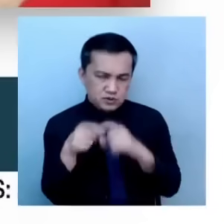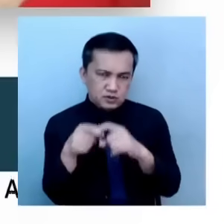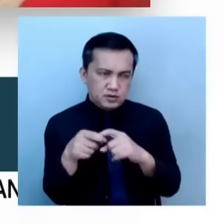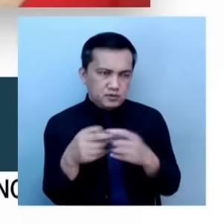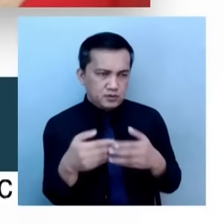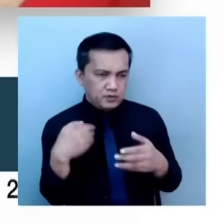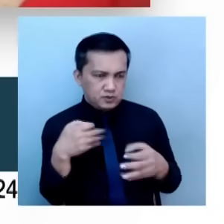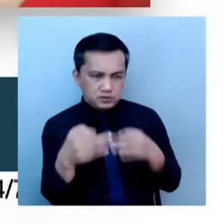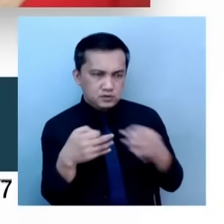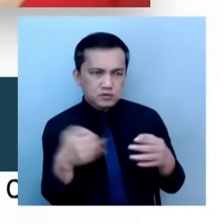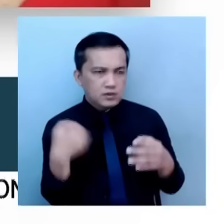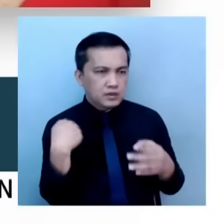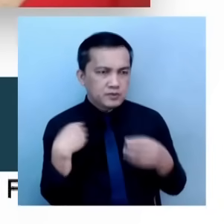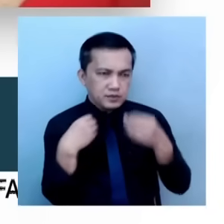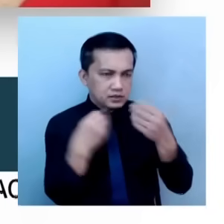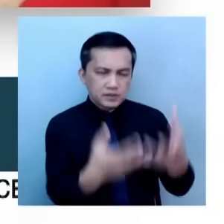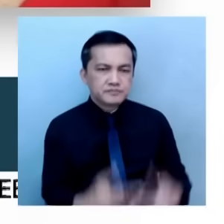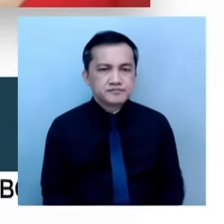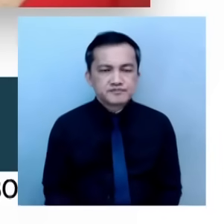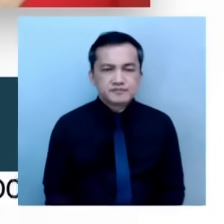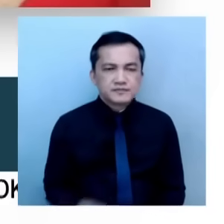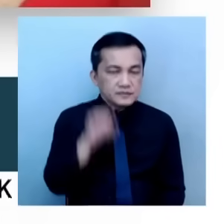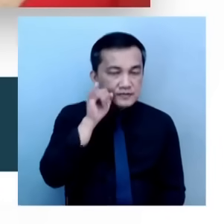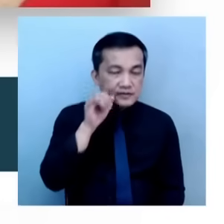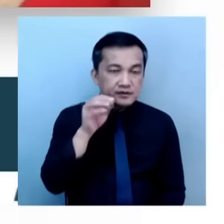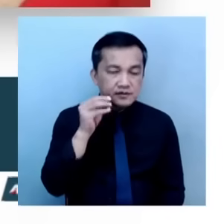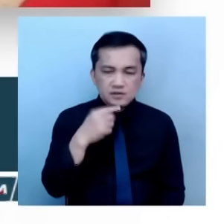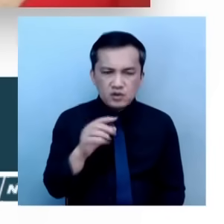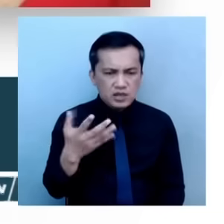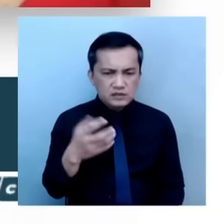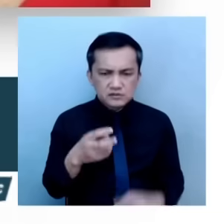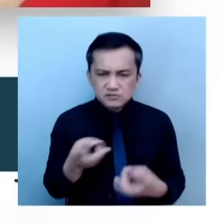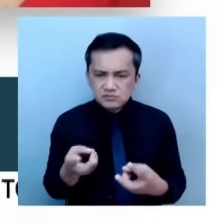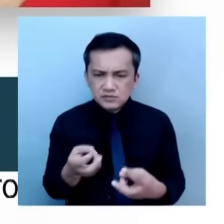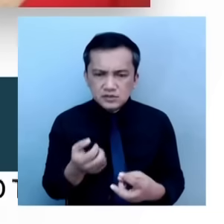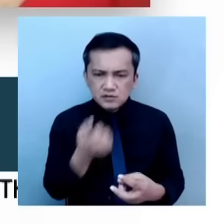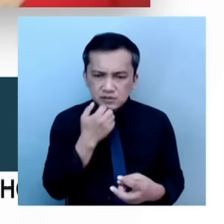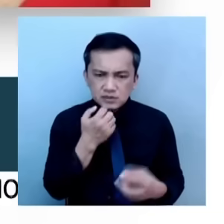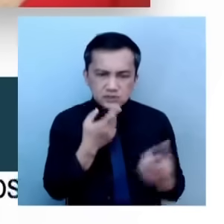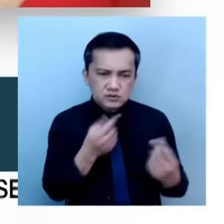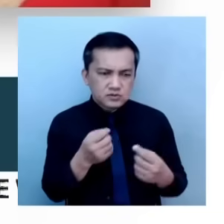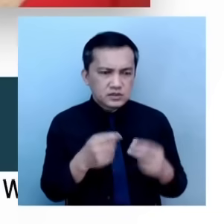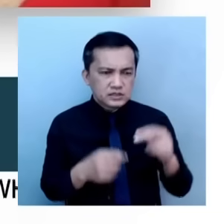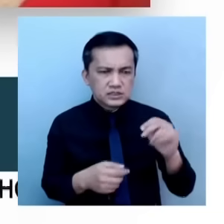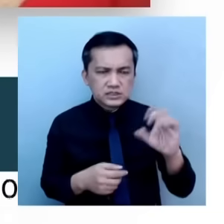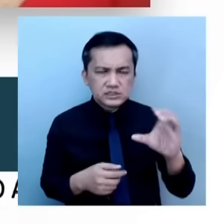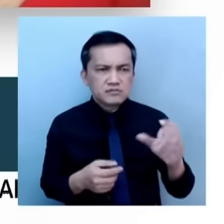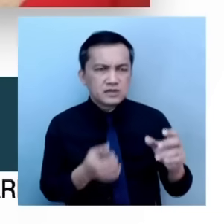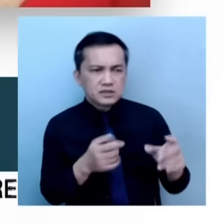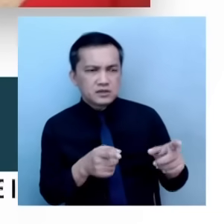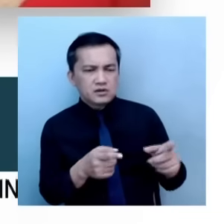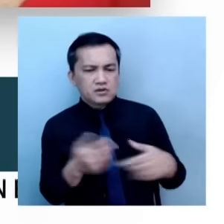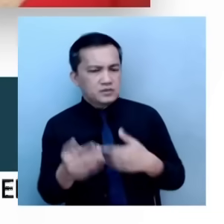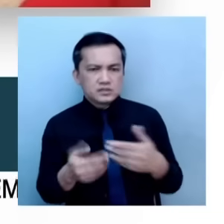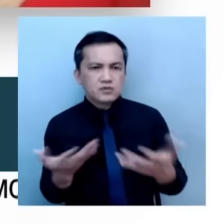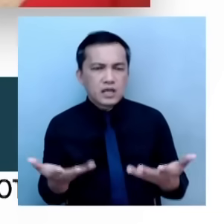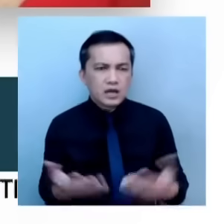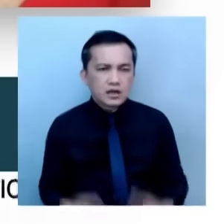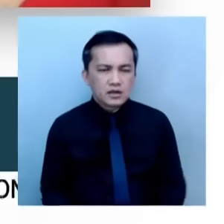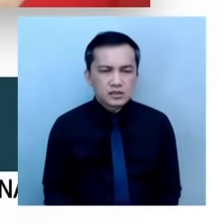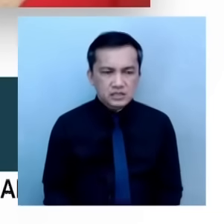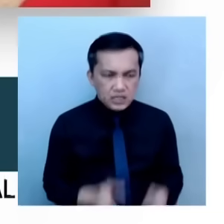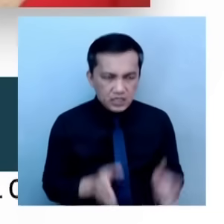be given. Marcos believes there was nothing prudent in what the NTC did, claiming there was no due process. She urged the NTC to be